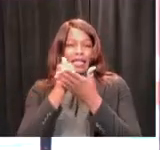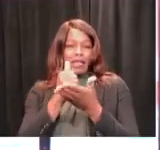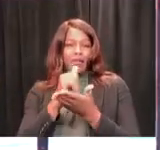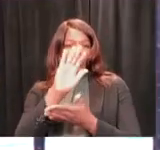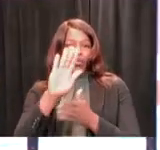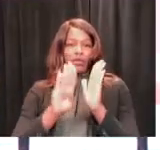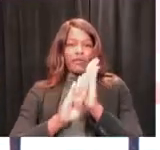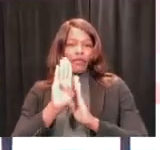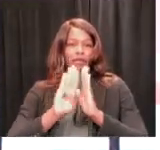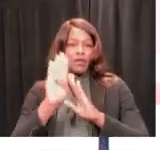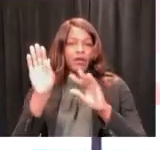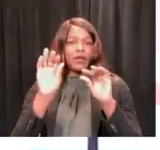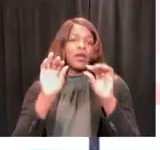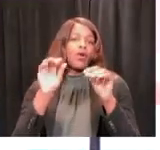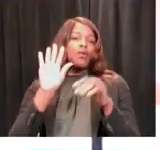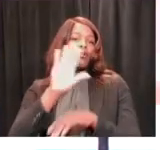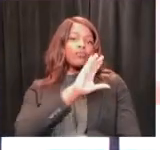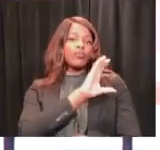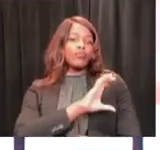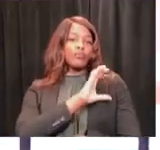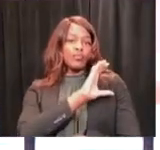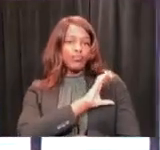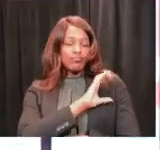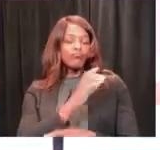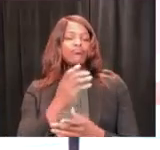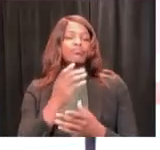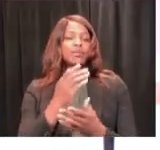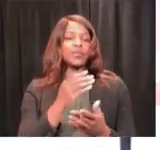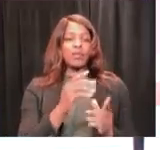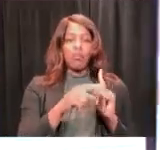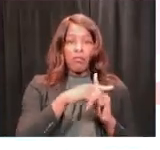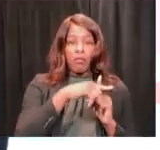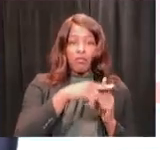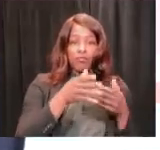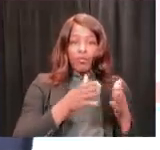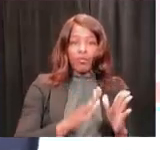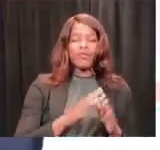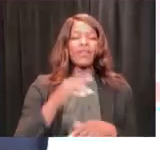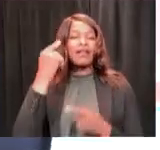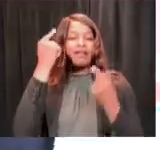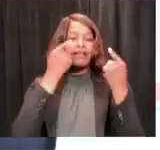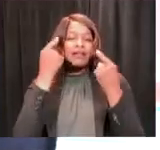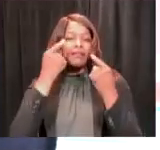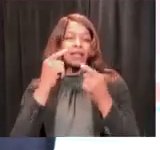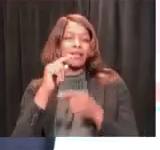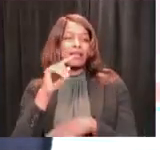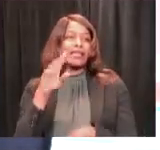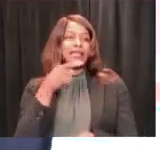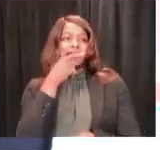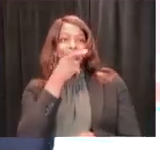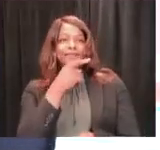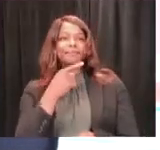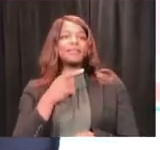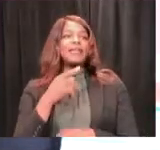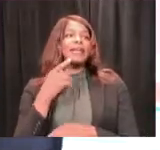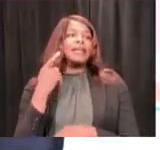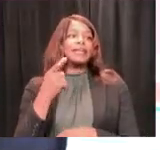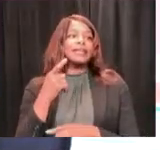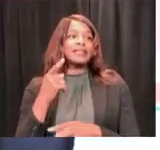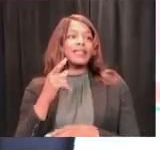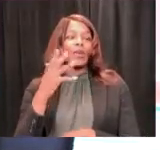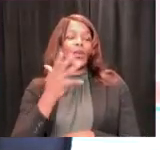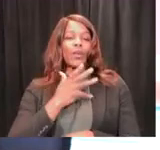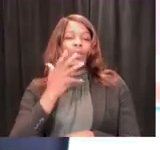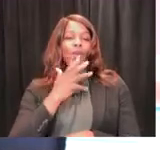many celebrity relationships. You think about somebody like Stephen Curry, who is a star in the NBA. And you cannot think about him without thinking